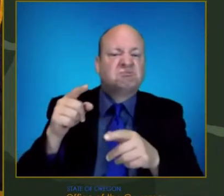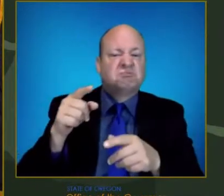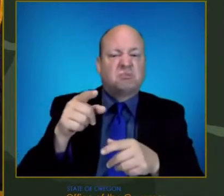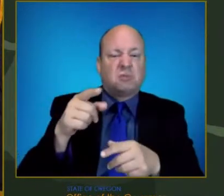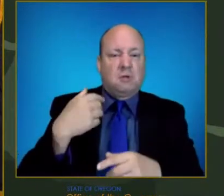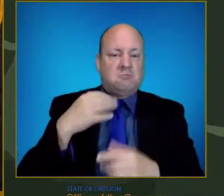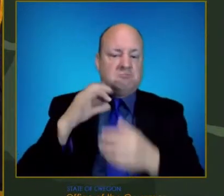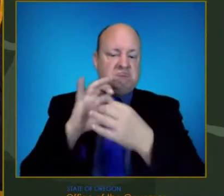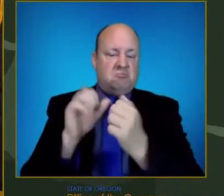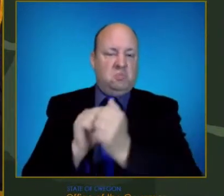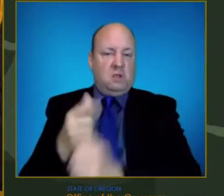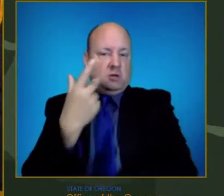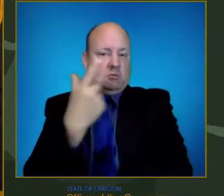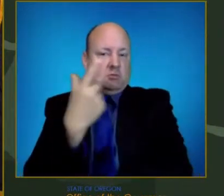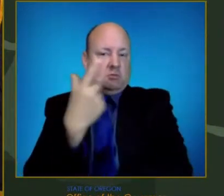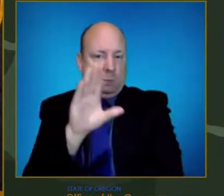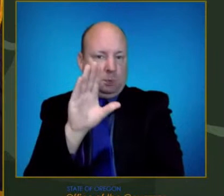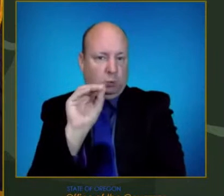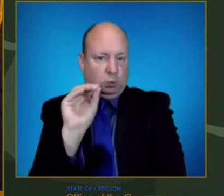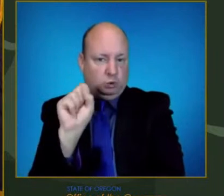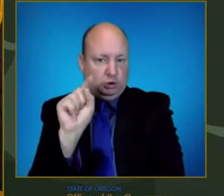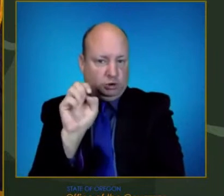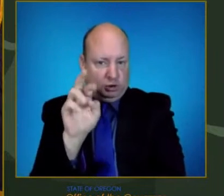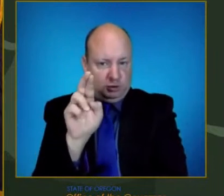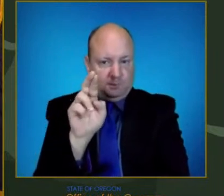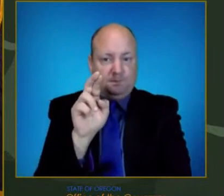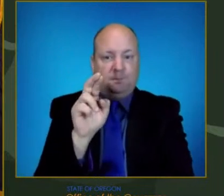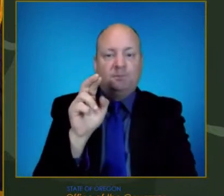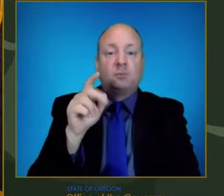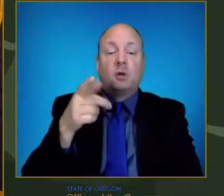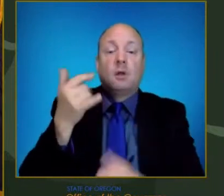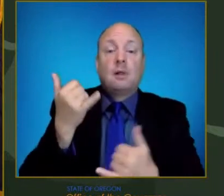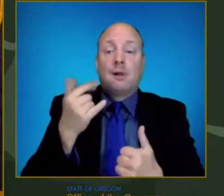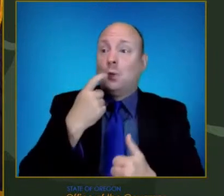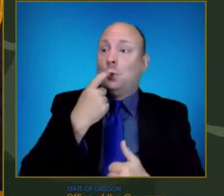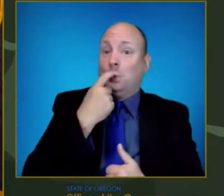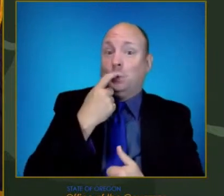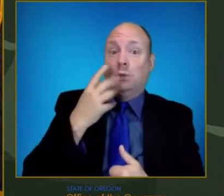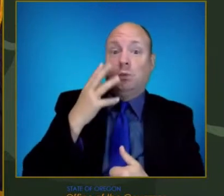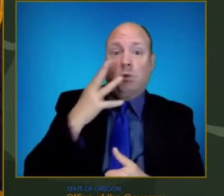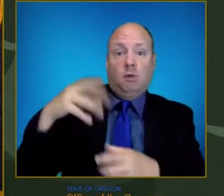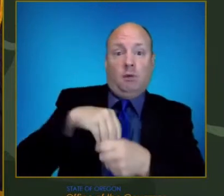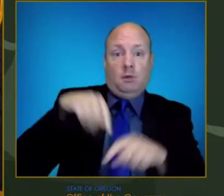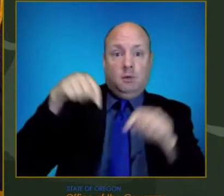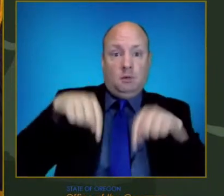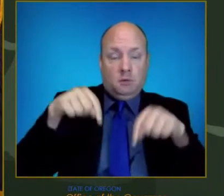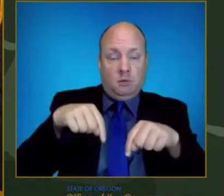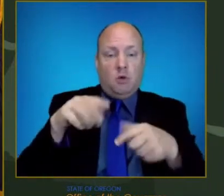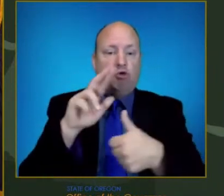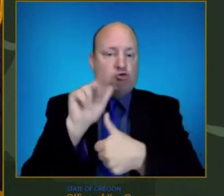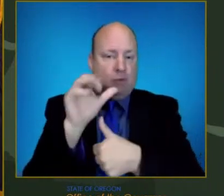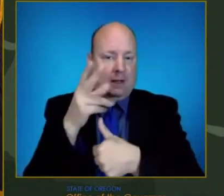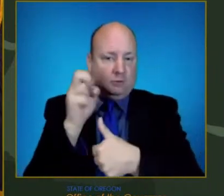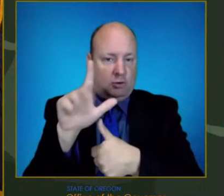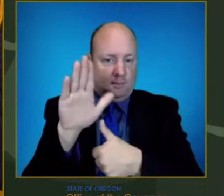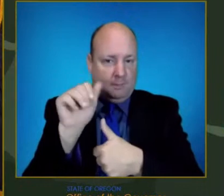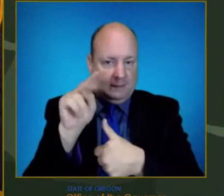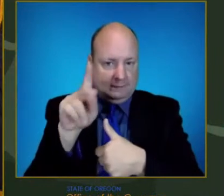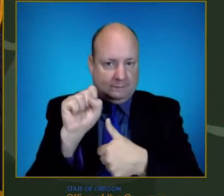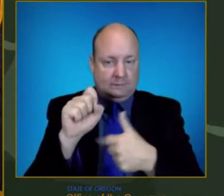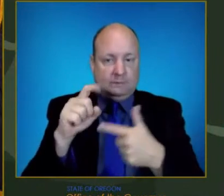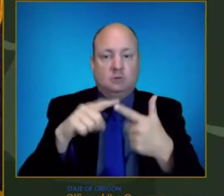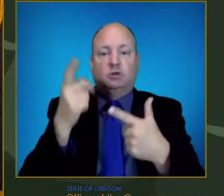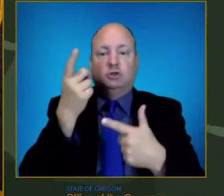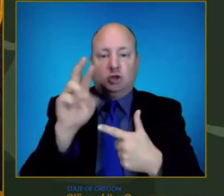Banks, Public Health Director at the Oregon Health Authority, Dr. Tom Gene, Deputy State Health Officer, and